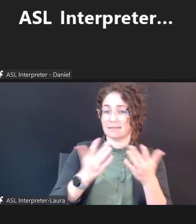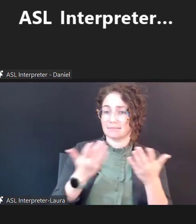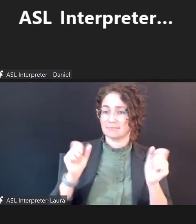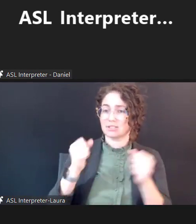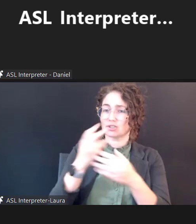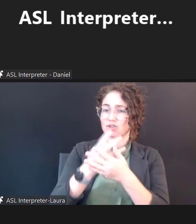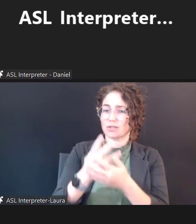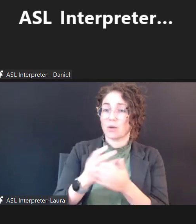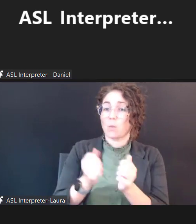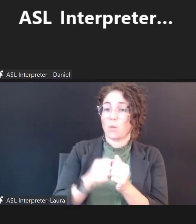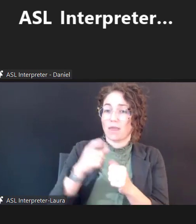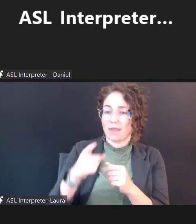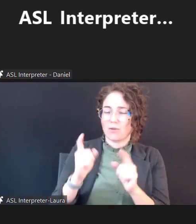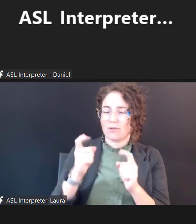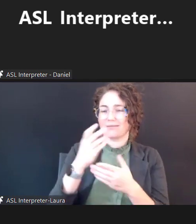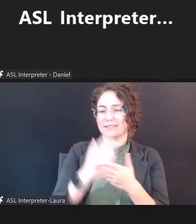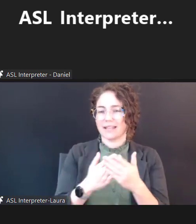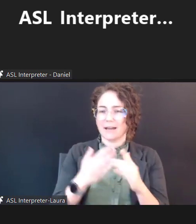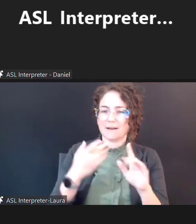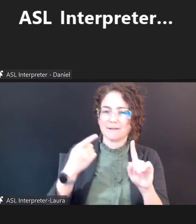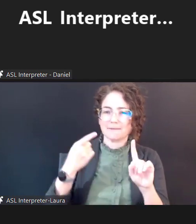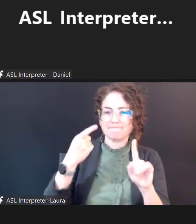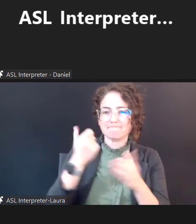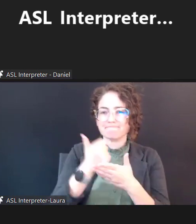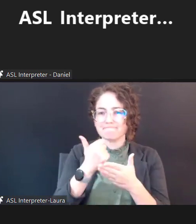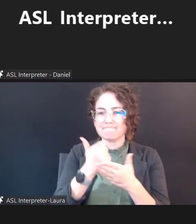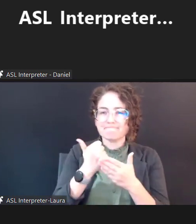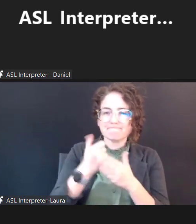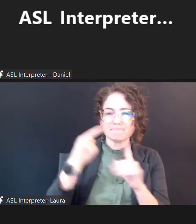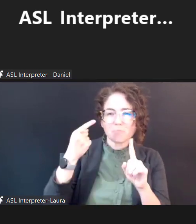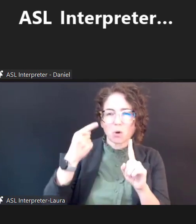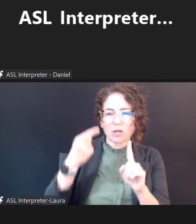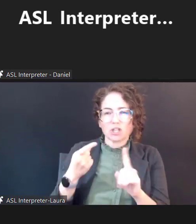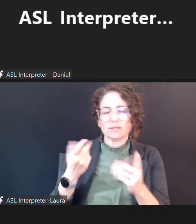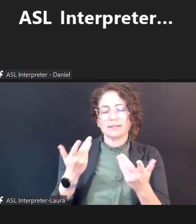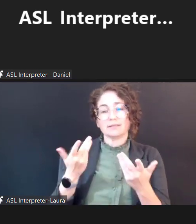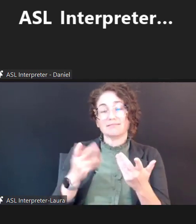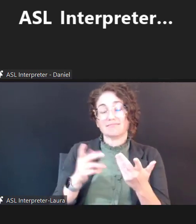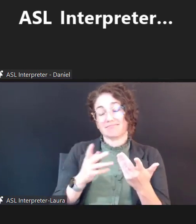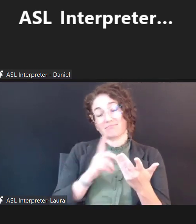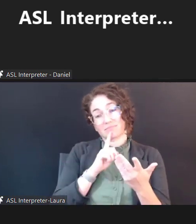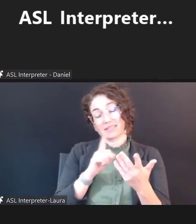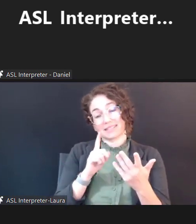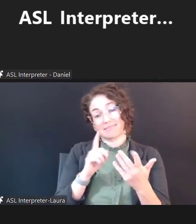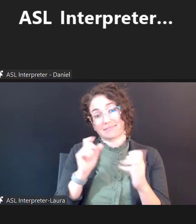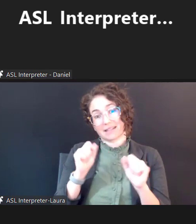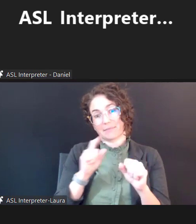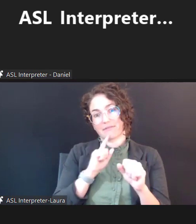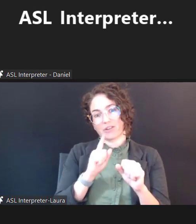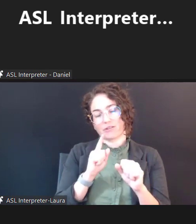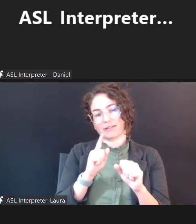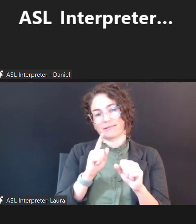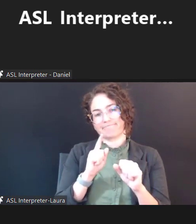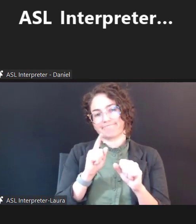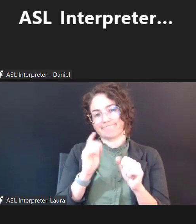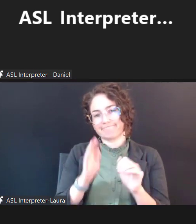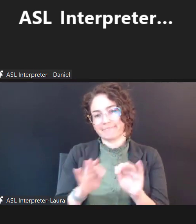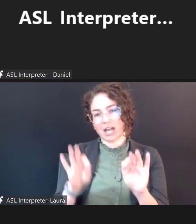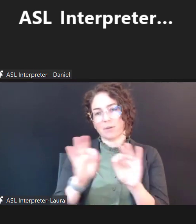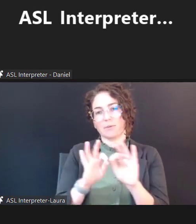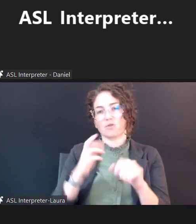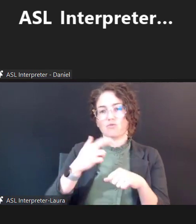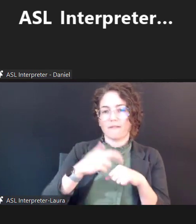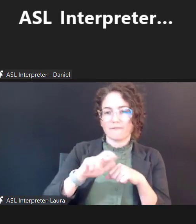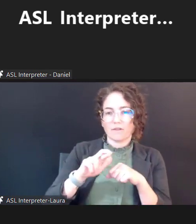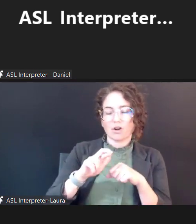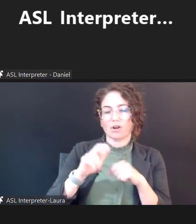screen with you and give you some pointers. And they can also be really valuable referral network